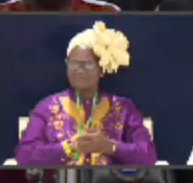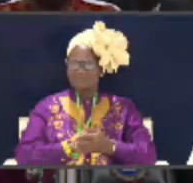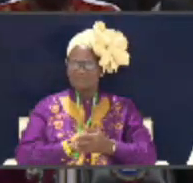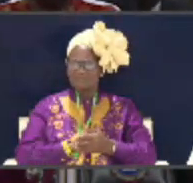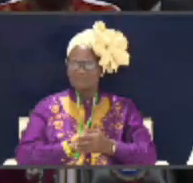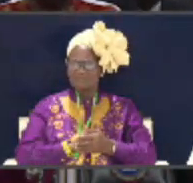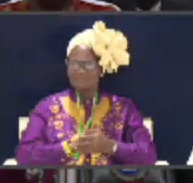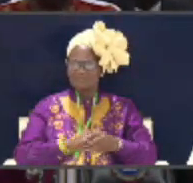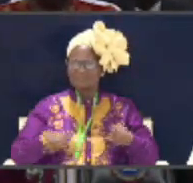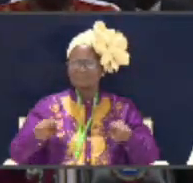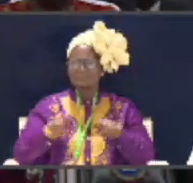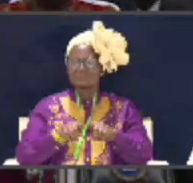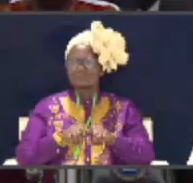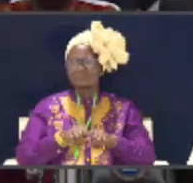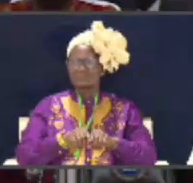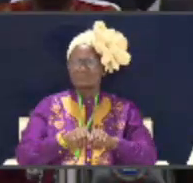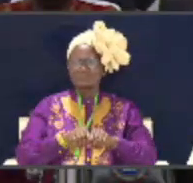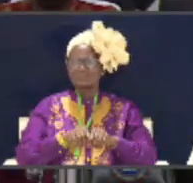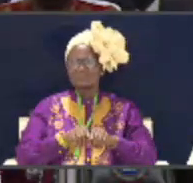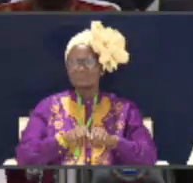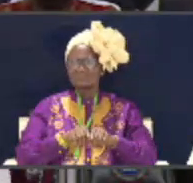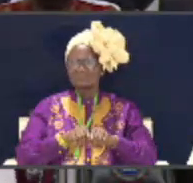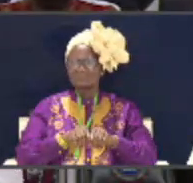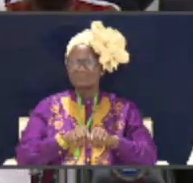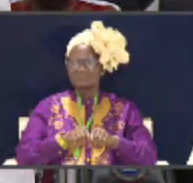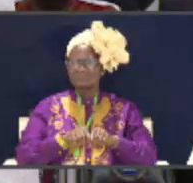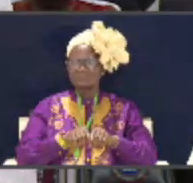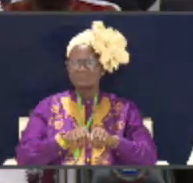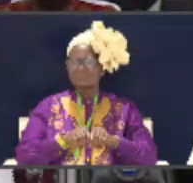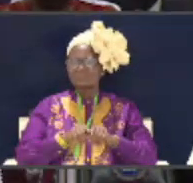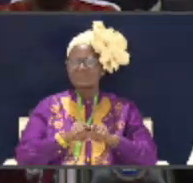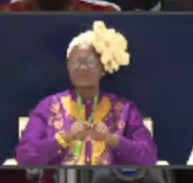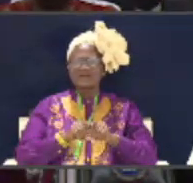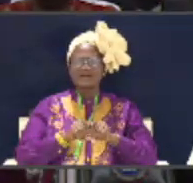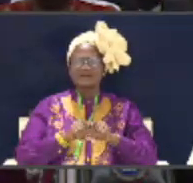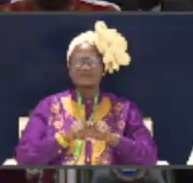And so at a stage, I had to ask God to give them a sign.